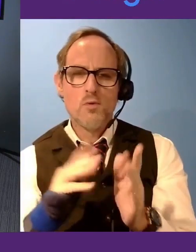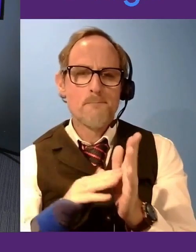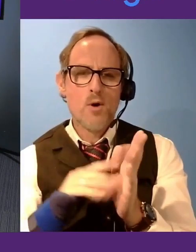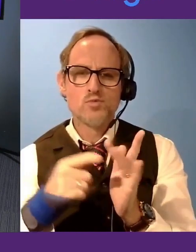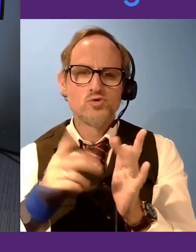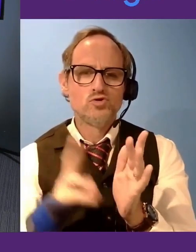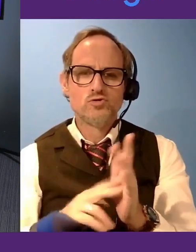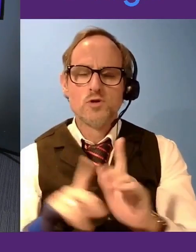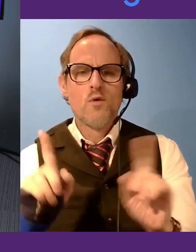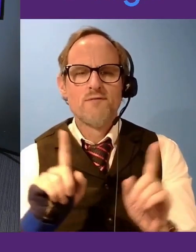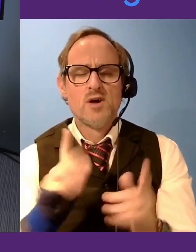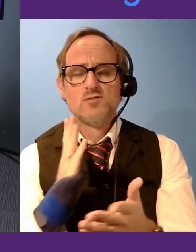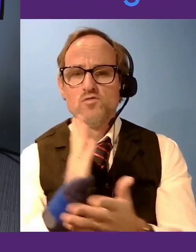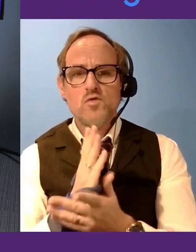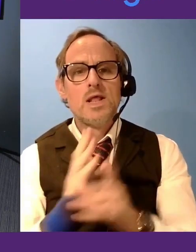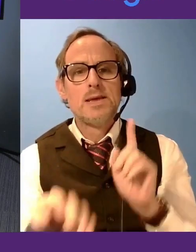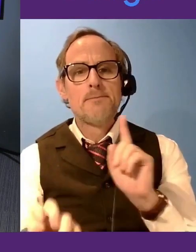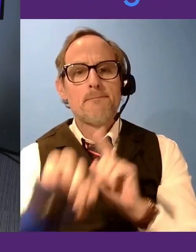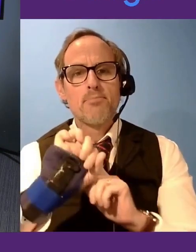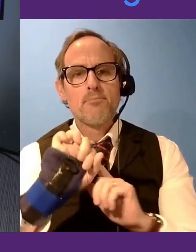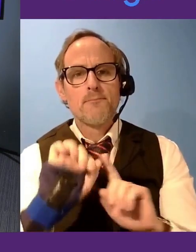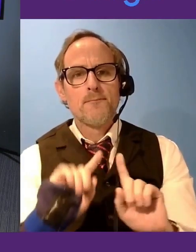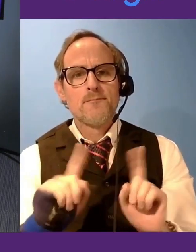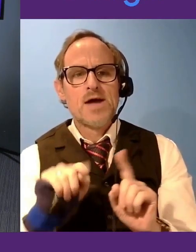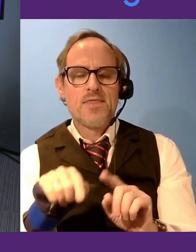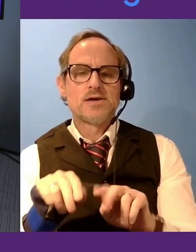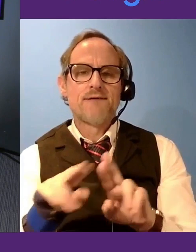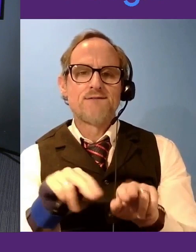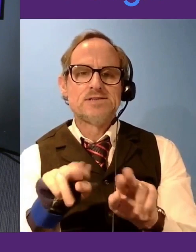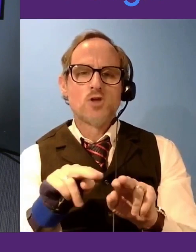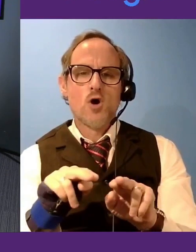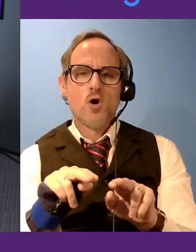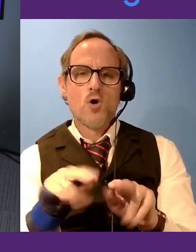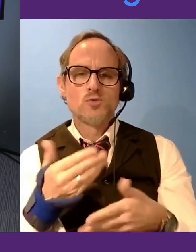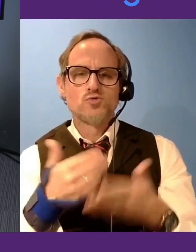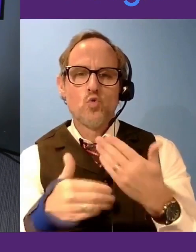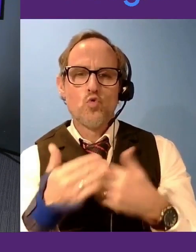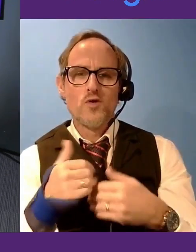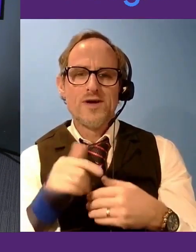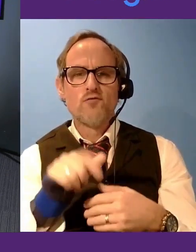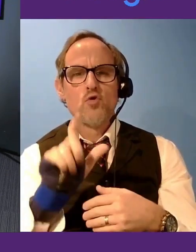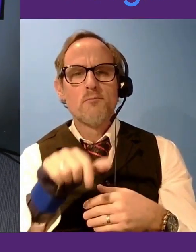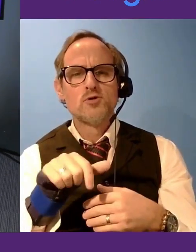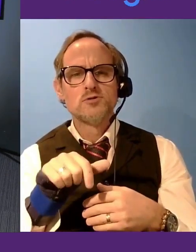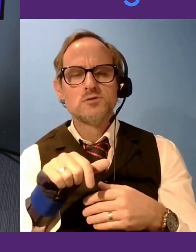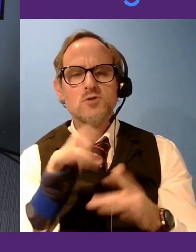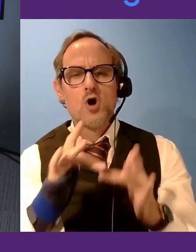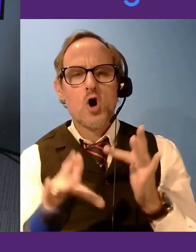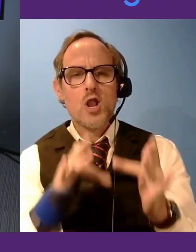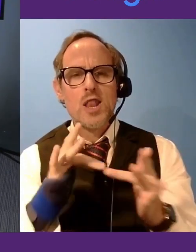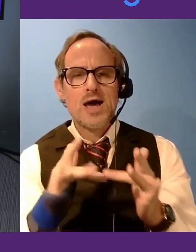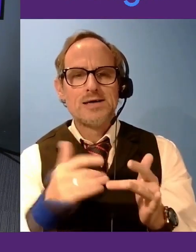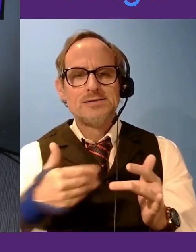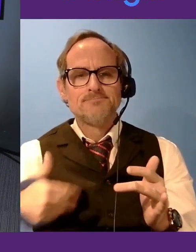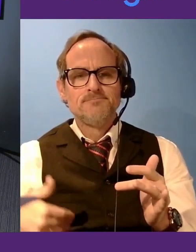out is it's a video story of someone doing online dating, and she's an MS sufferer. And the actual